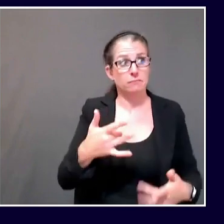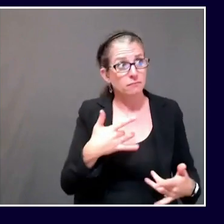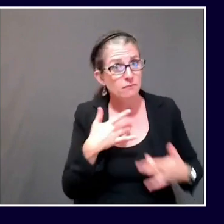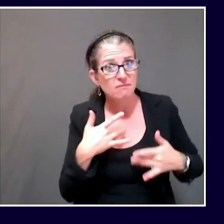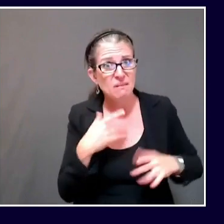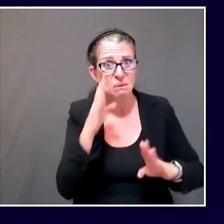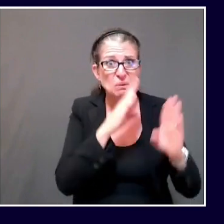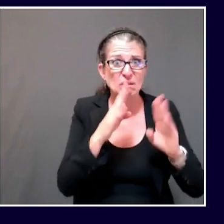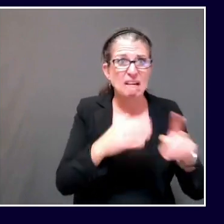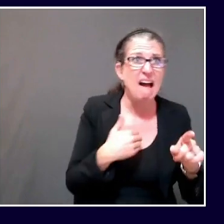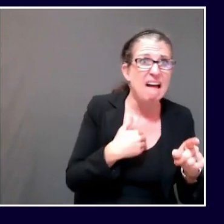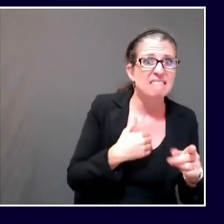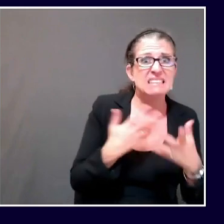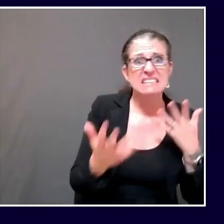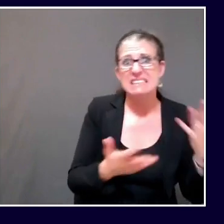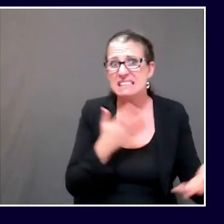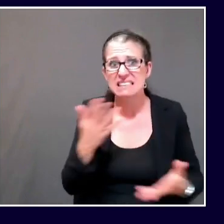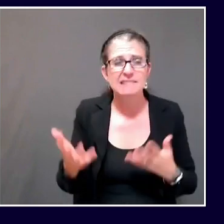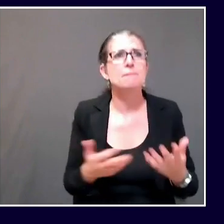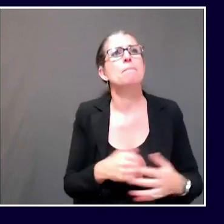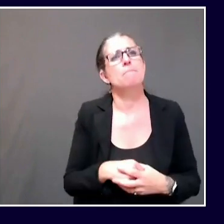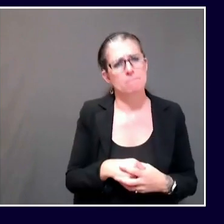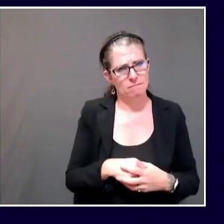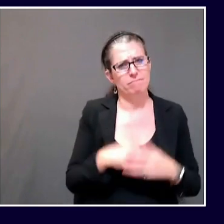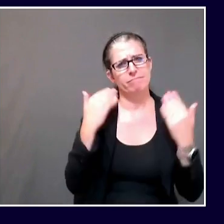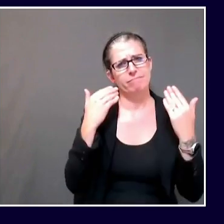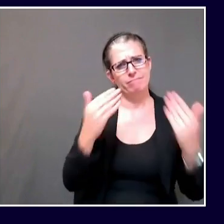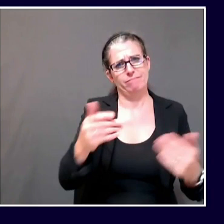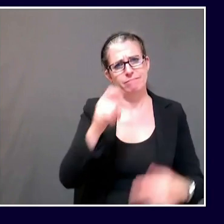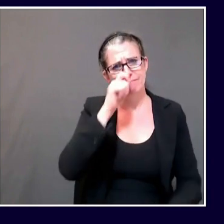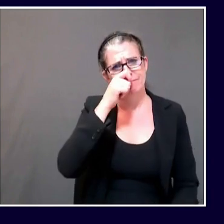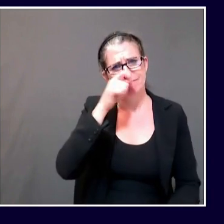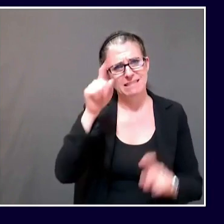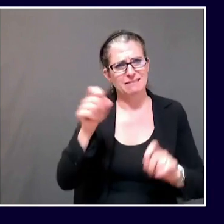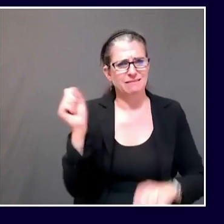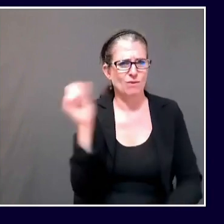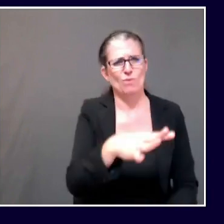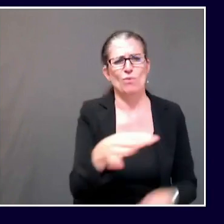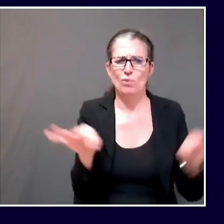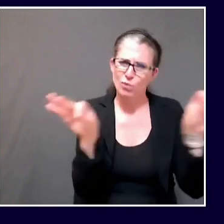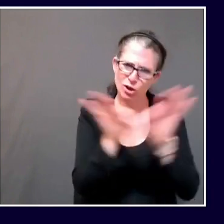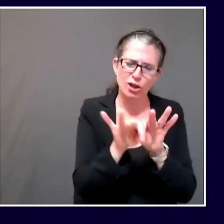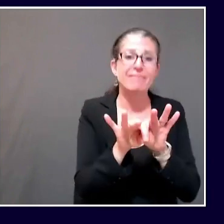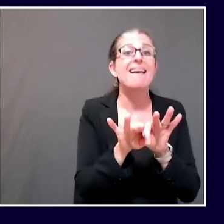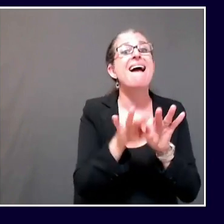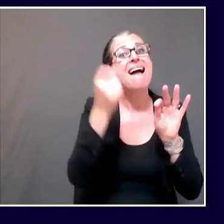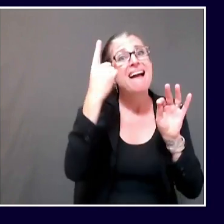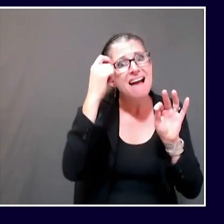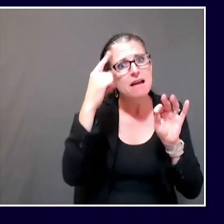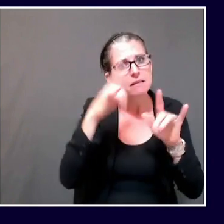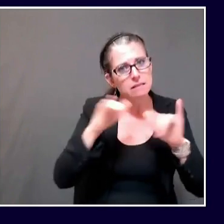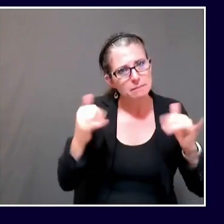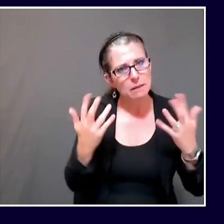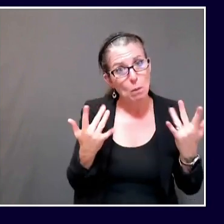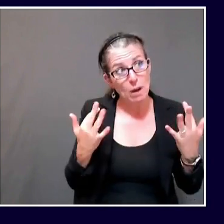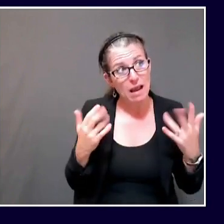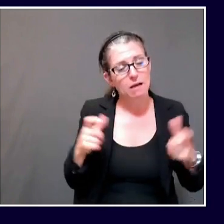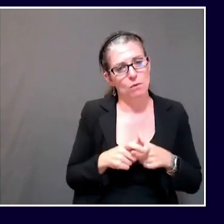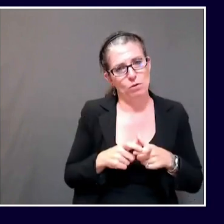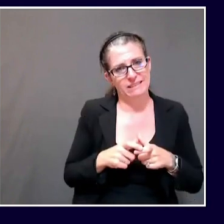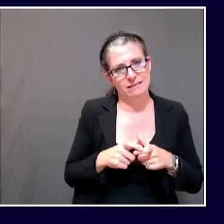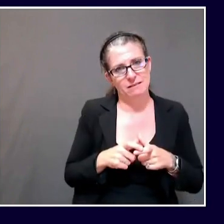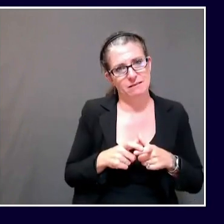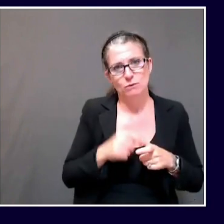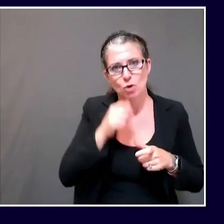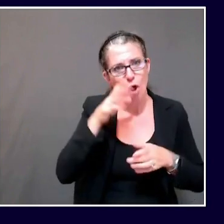even a result that comes back a couple of hours later still means you could have exposed other people. So the key here is making